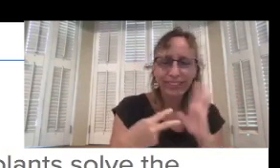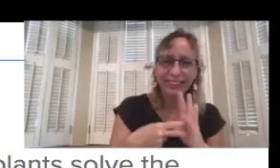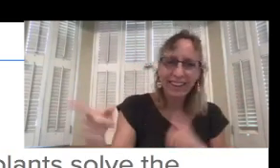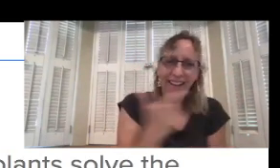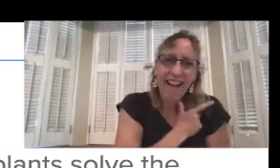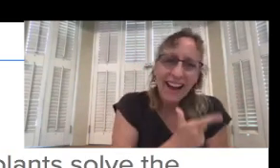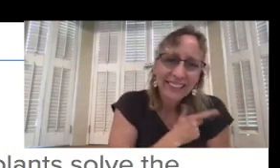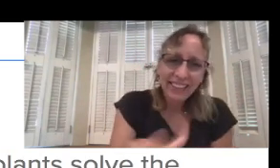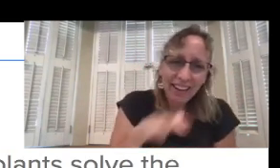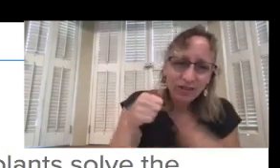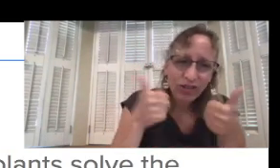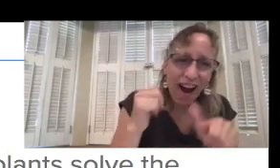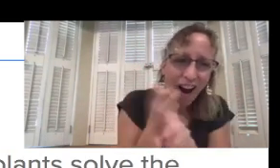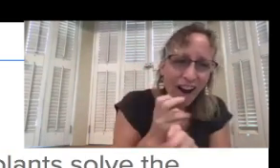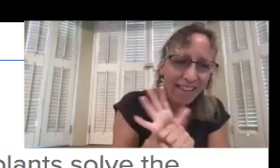environment.